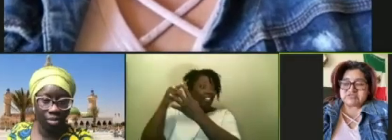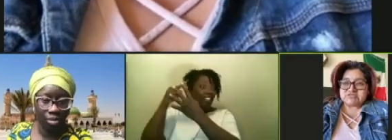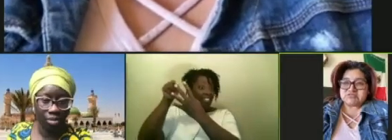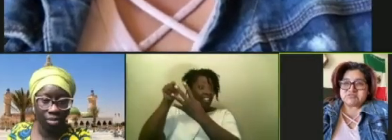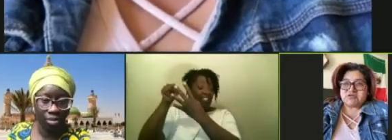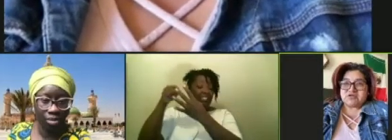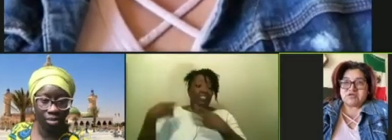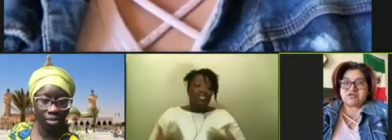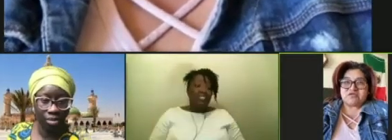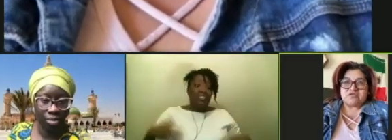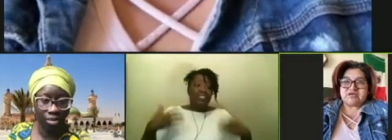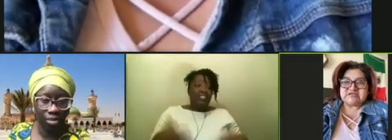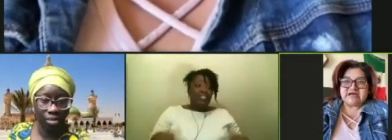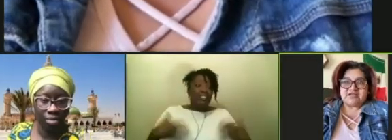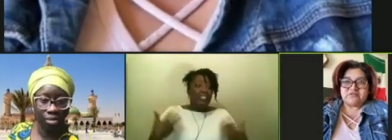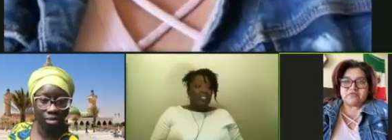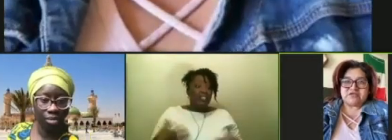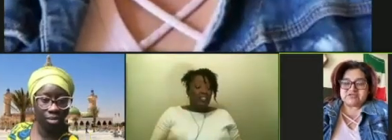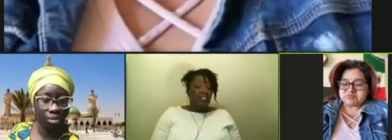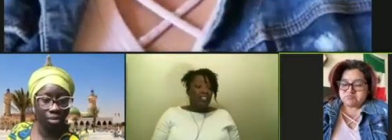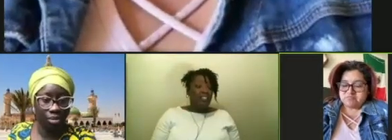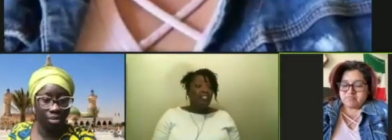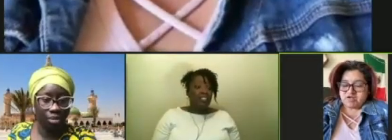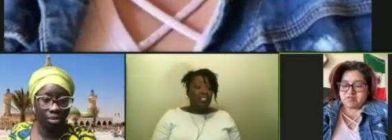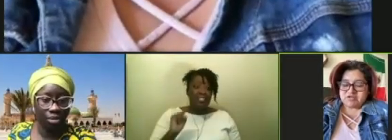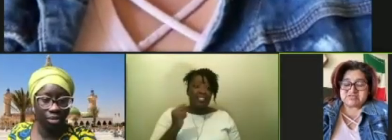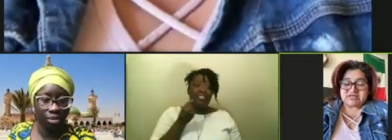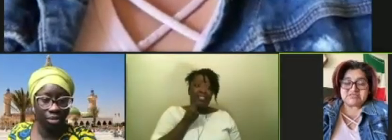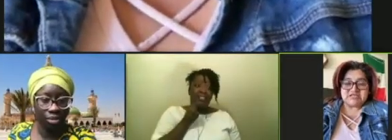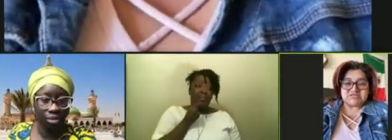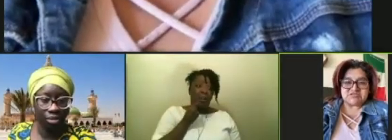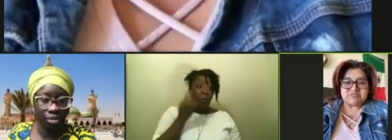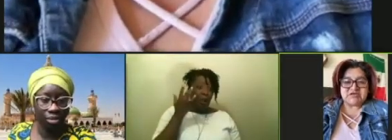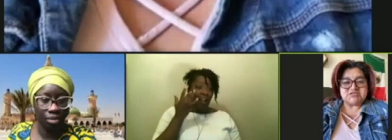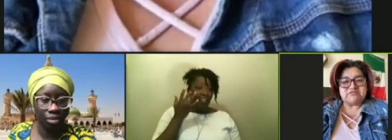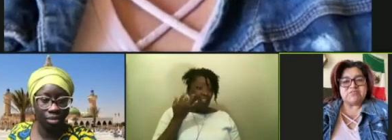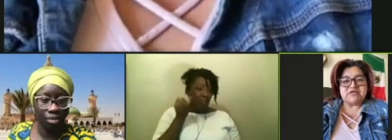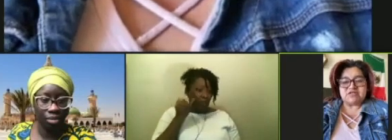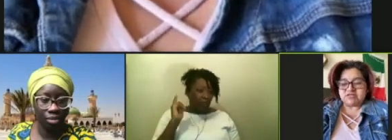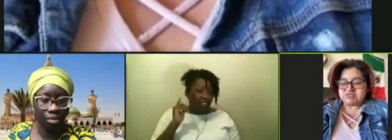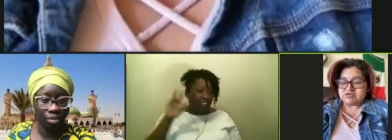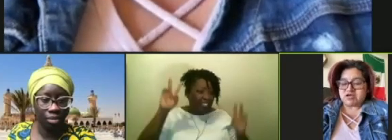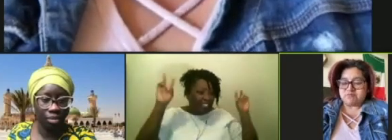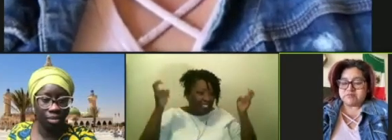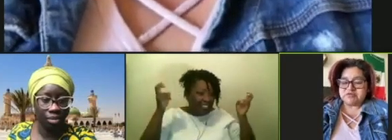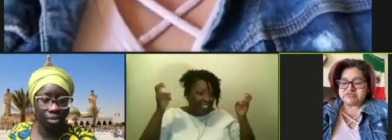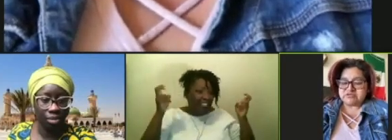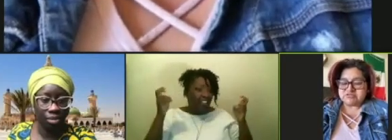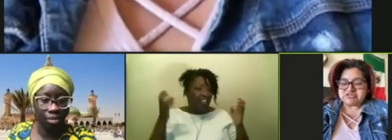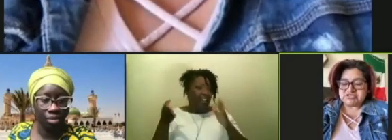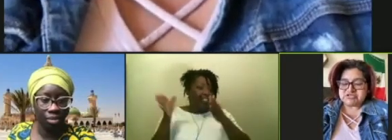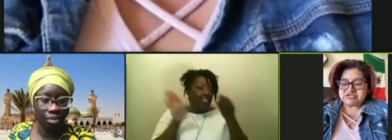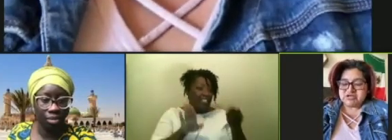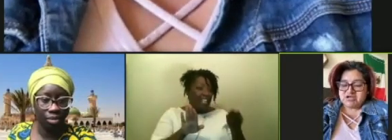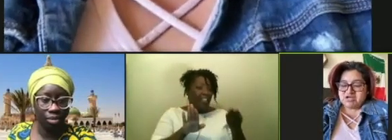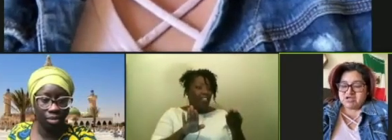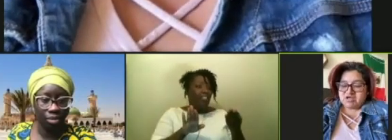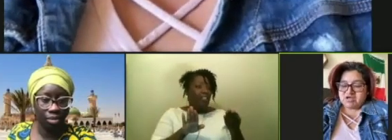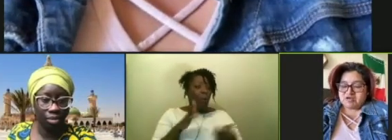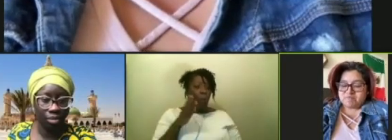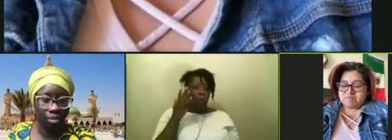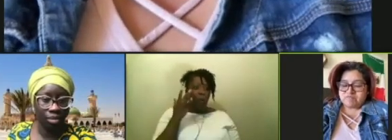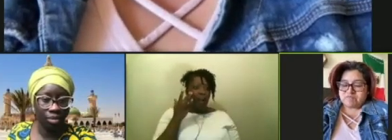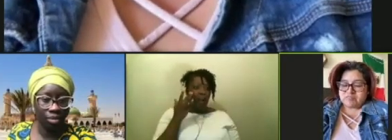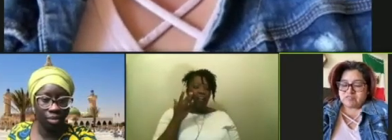is exactly what it is, a death sentence, because of it being this petri dish,